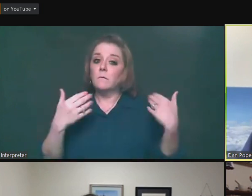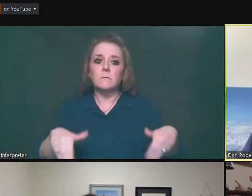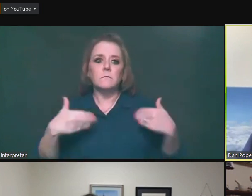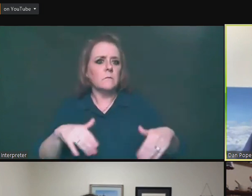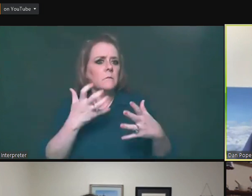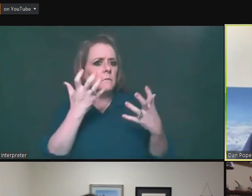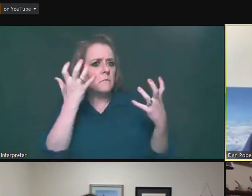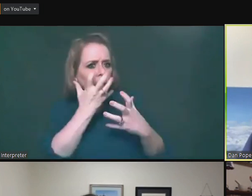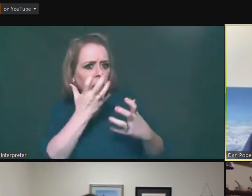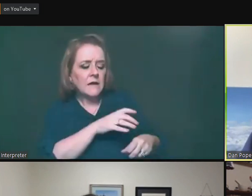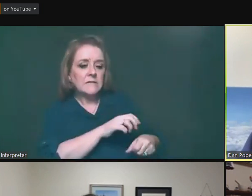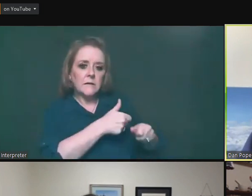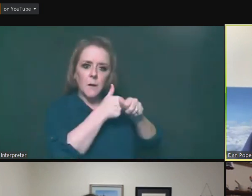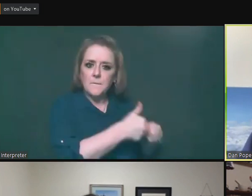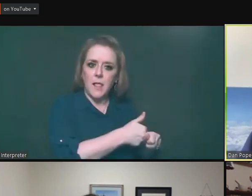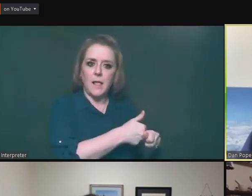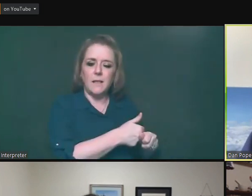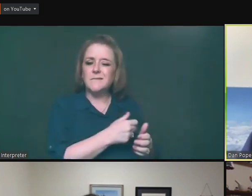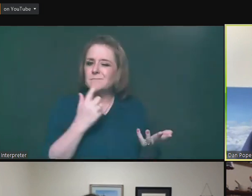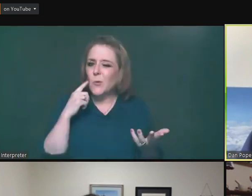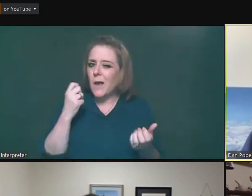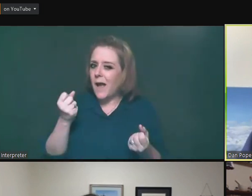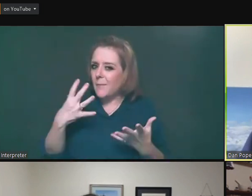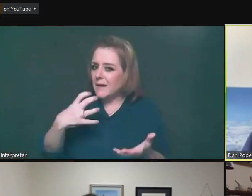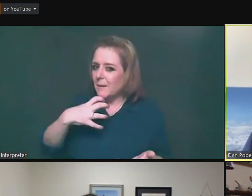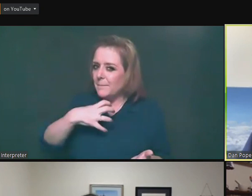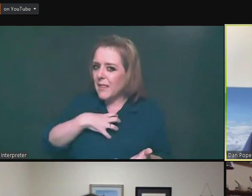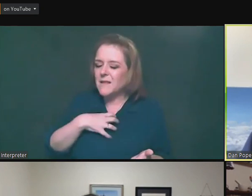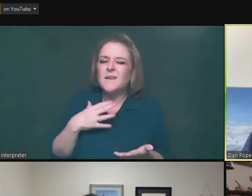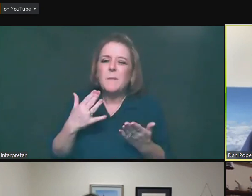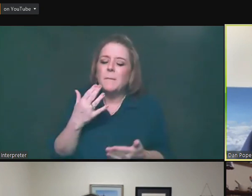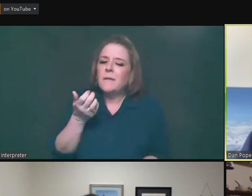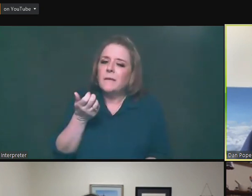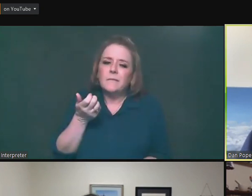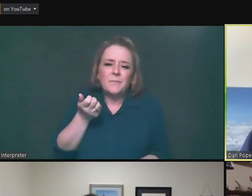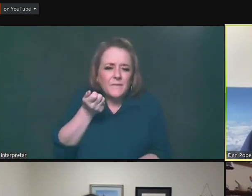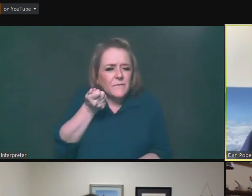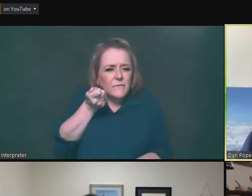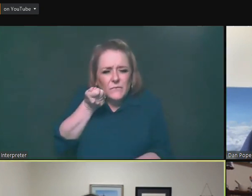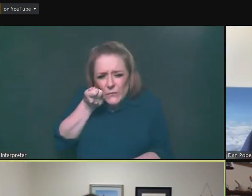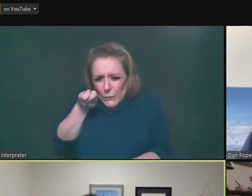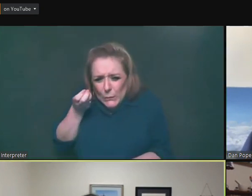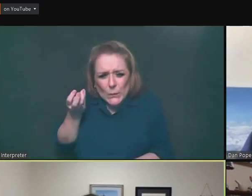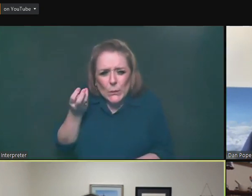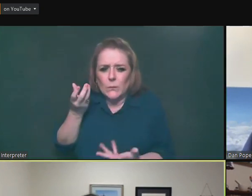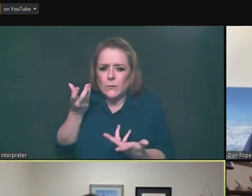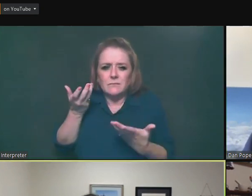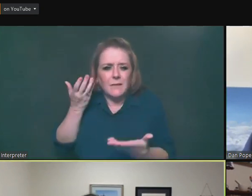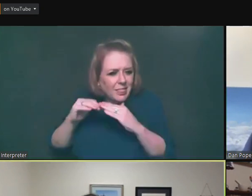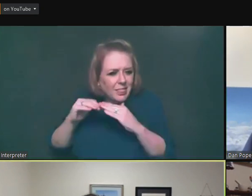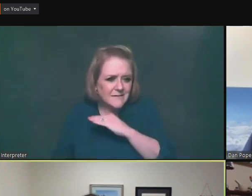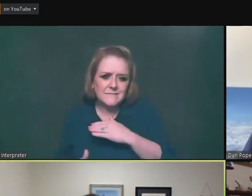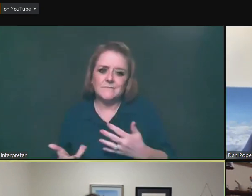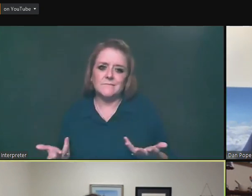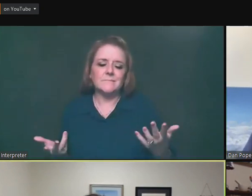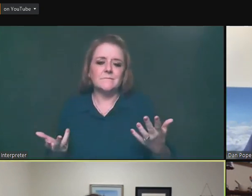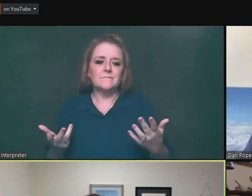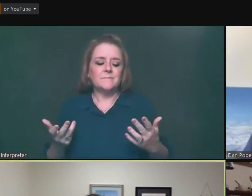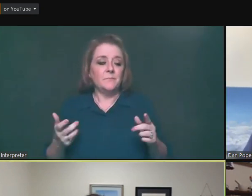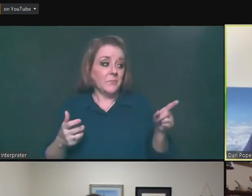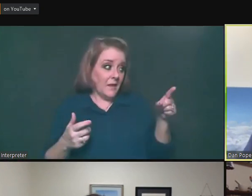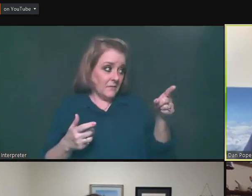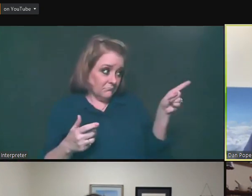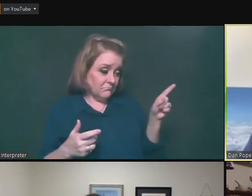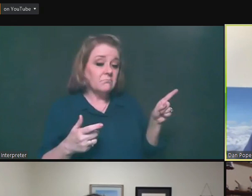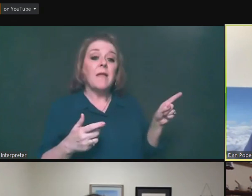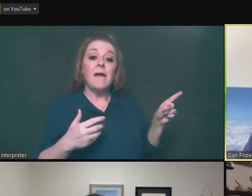the numbers of complaints we've had, but I would say a handful or less. The folks that have certified as